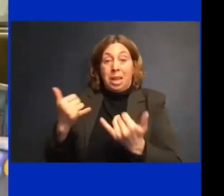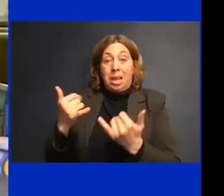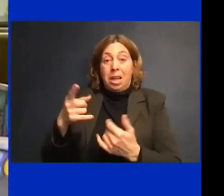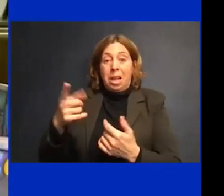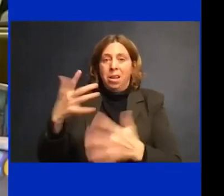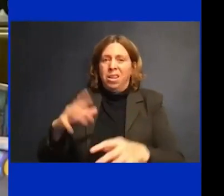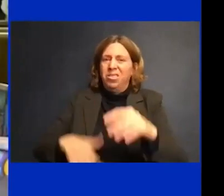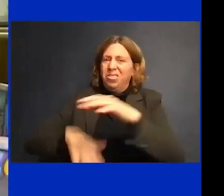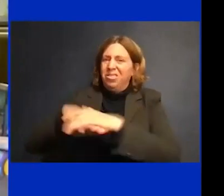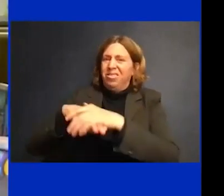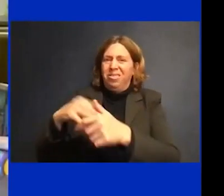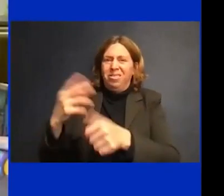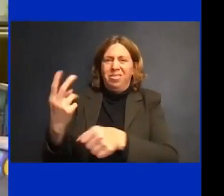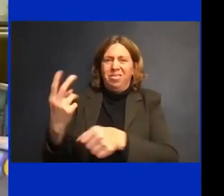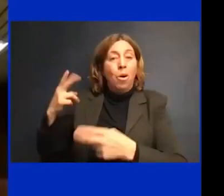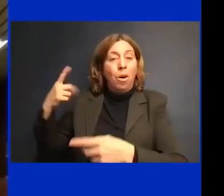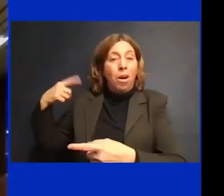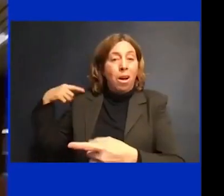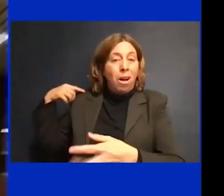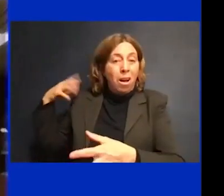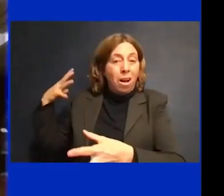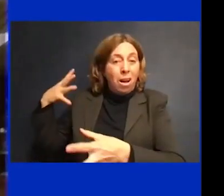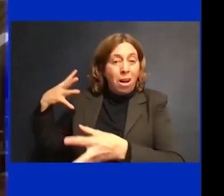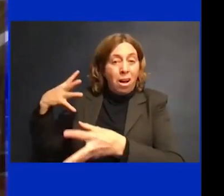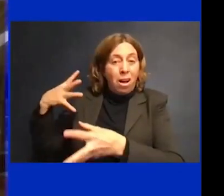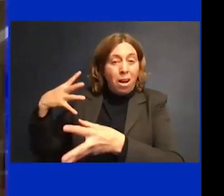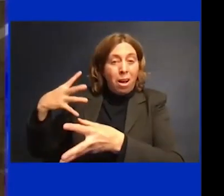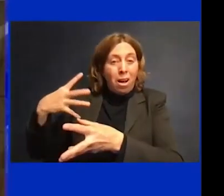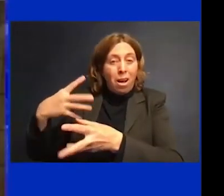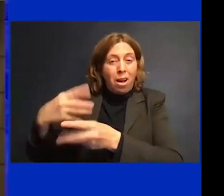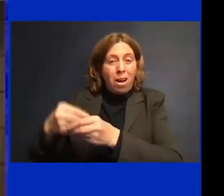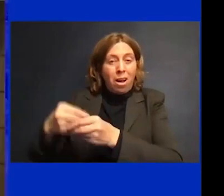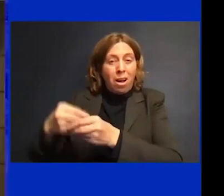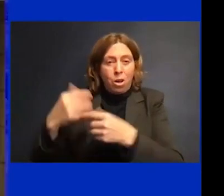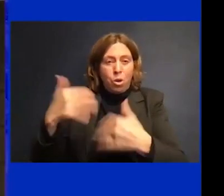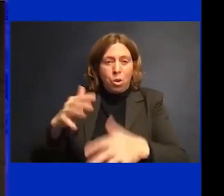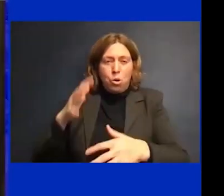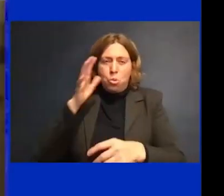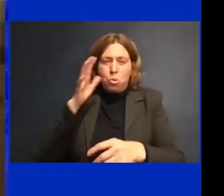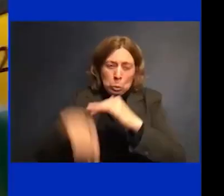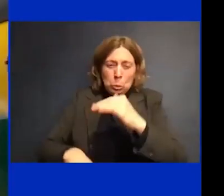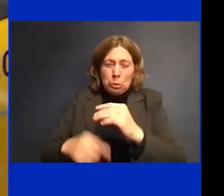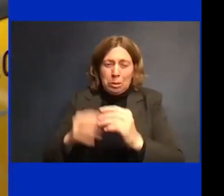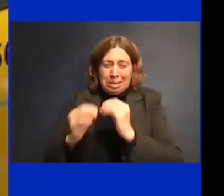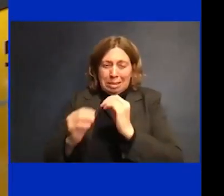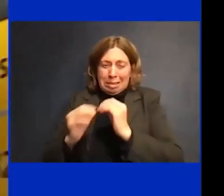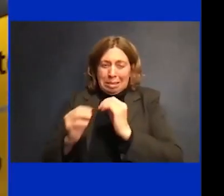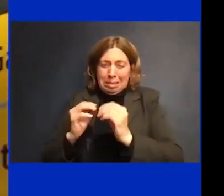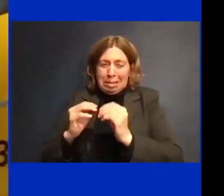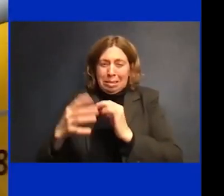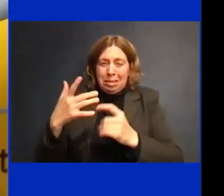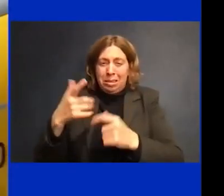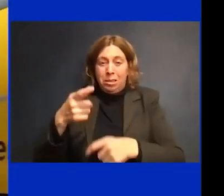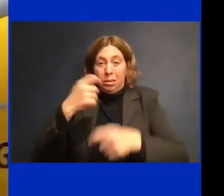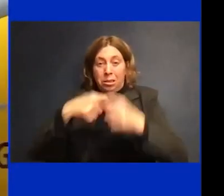It is also past the end of its useful life and will require significant structural repair if a replacement project is not